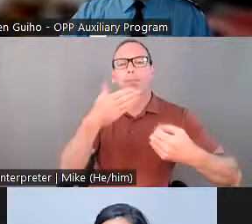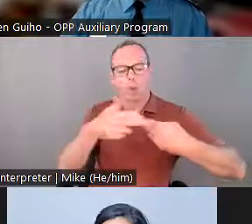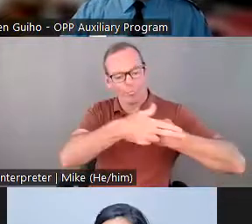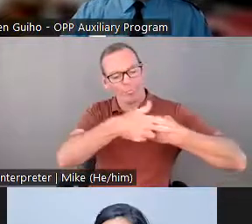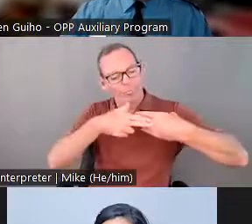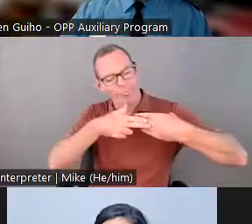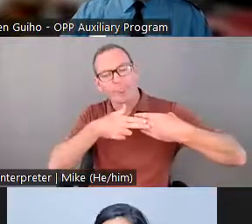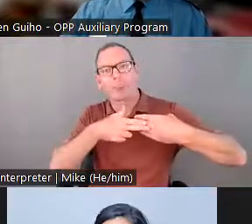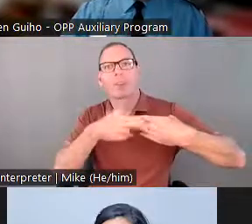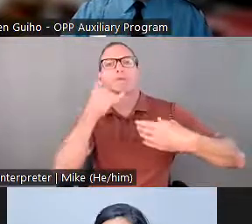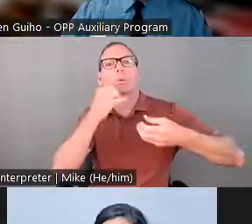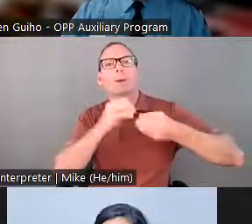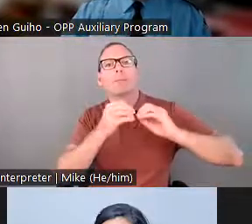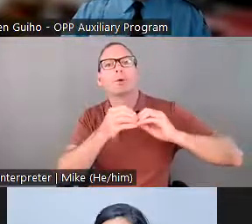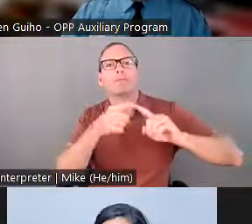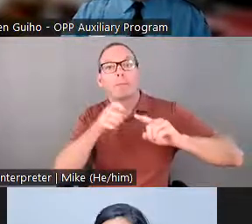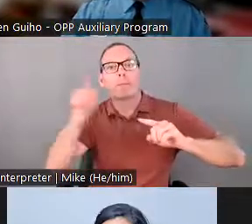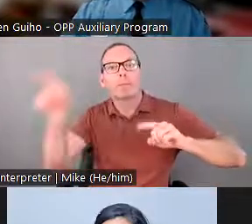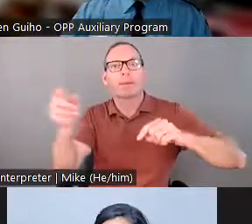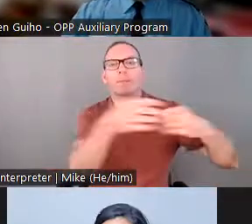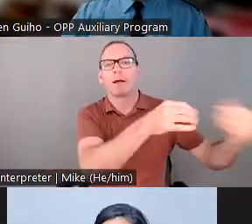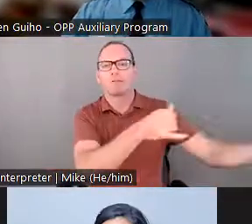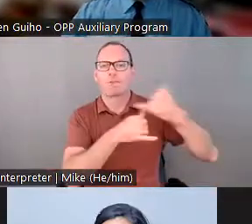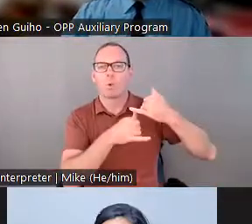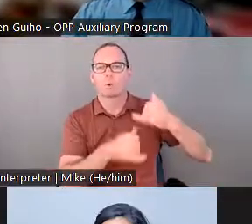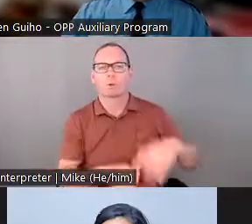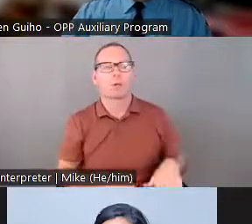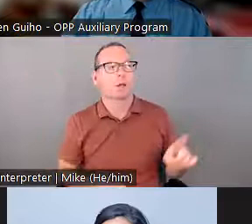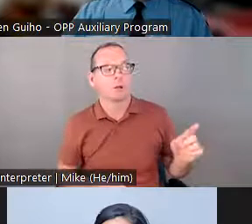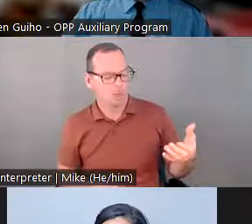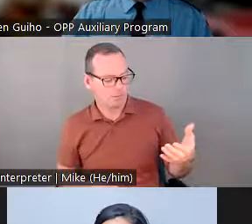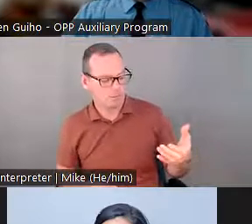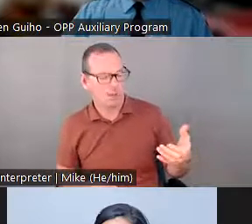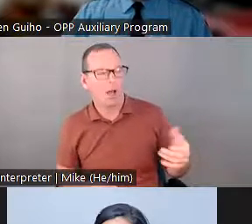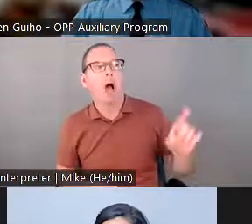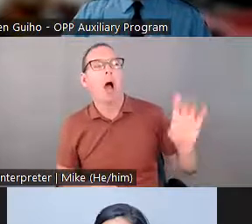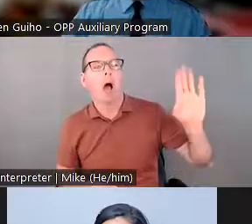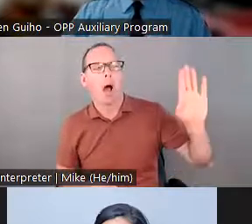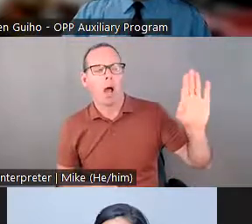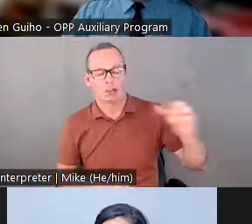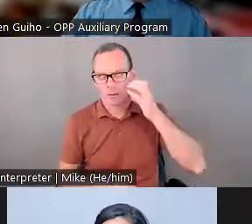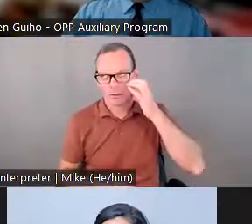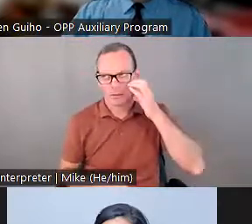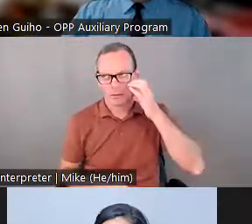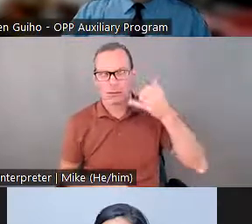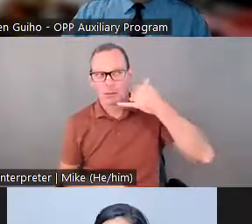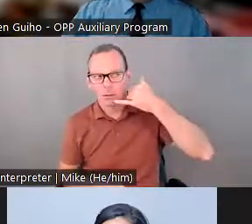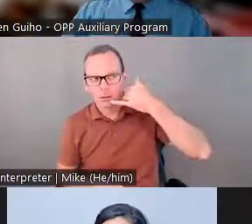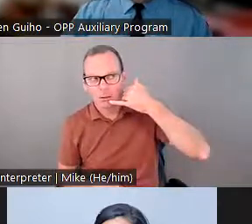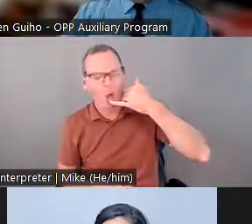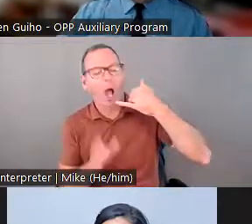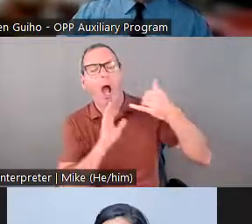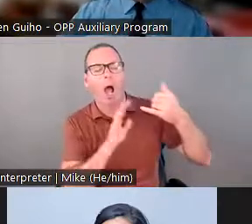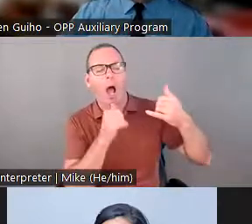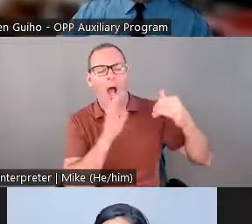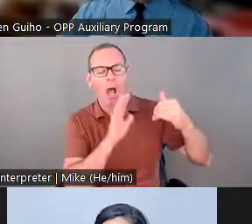take 5 and challenge. So you want to challenge this. I'll call you back. I can't take this call at the moment. I'll call you right back. You hang up. When